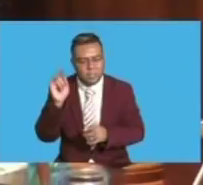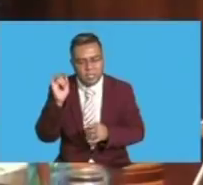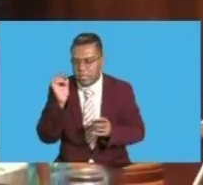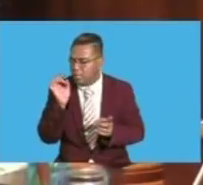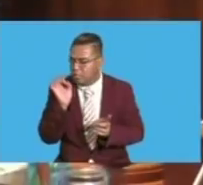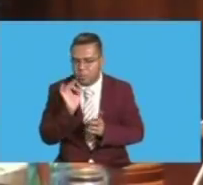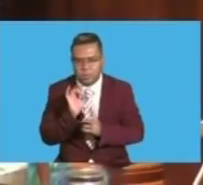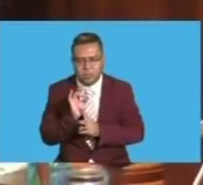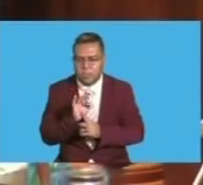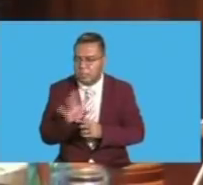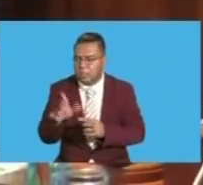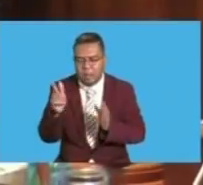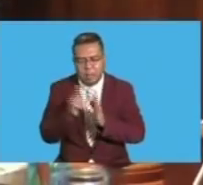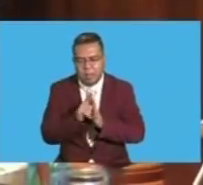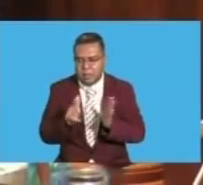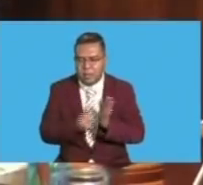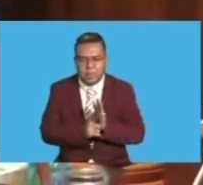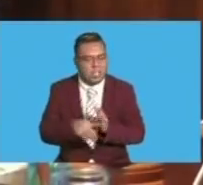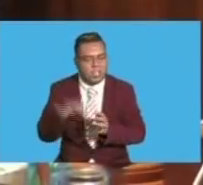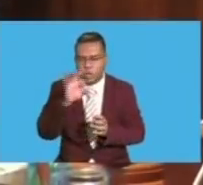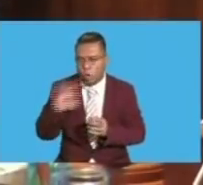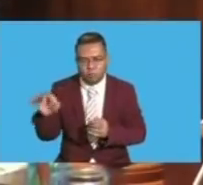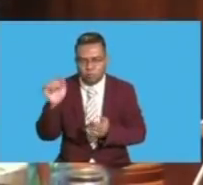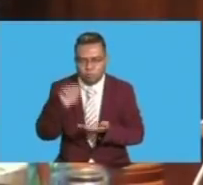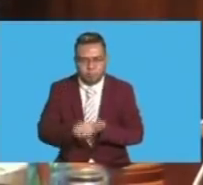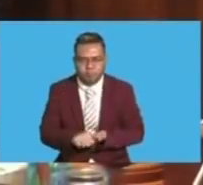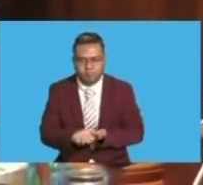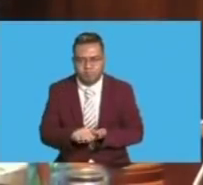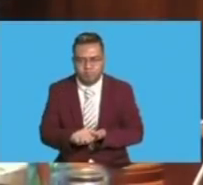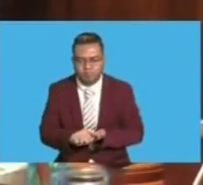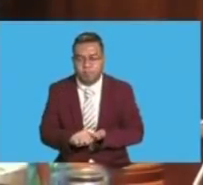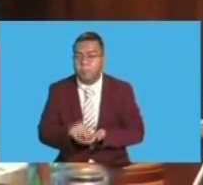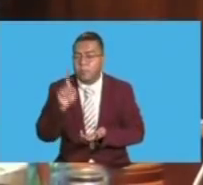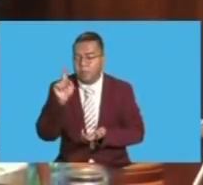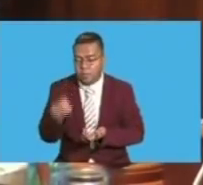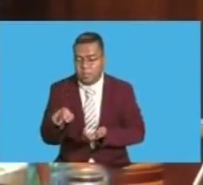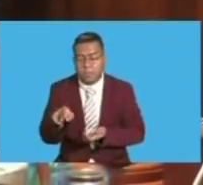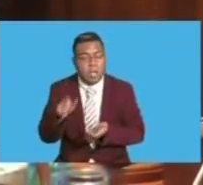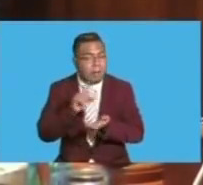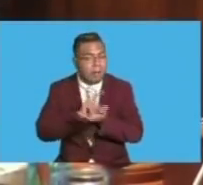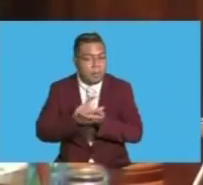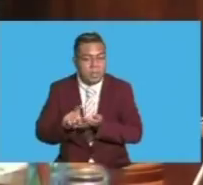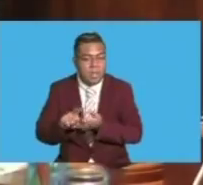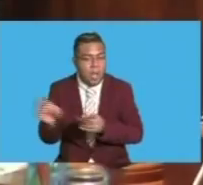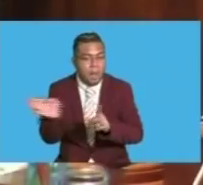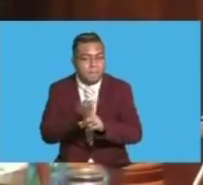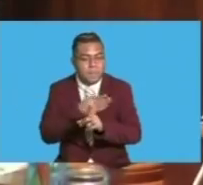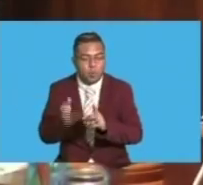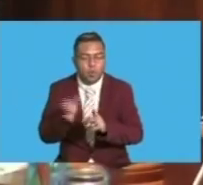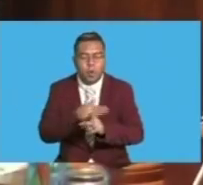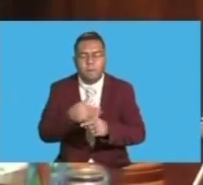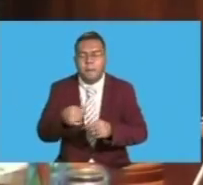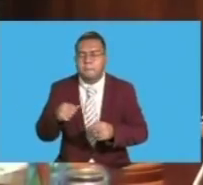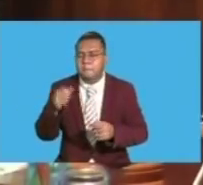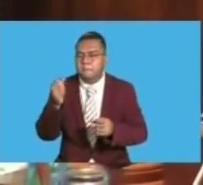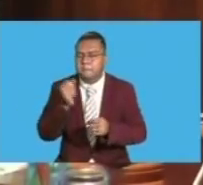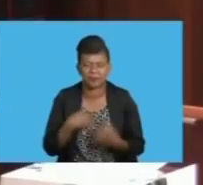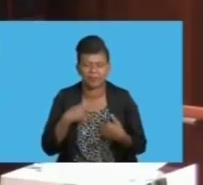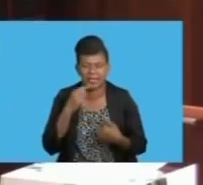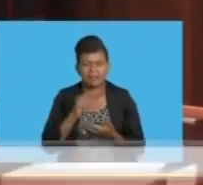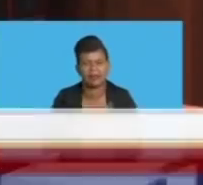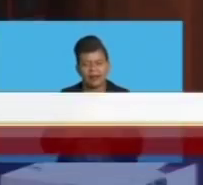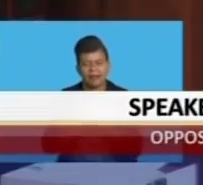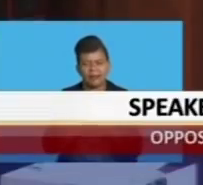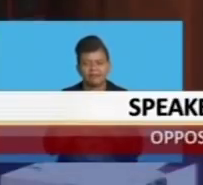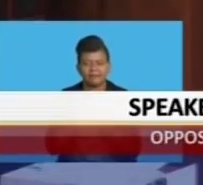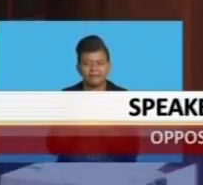fundamentally and legally incorrect and is a clear abuse of parliamentary process.